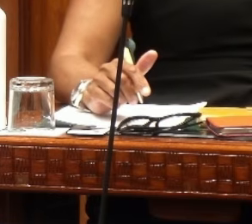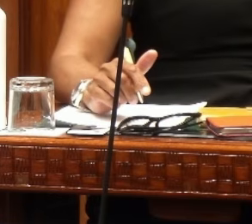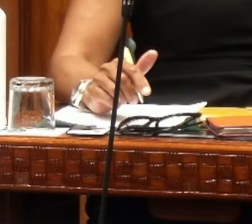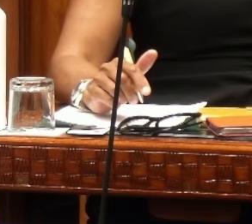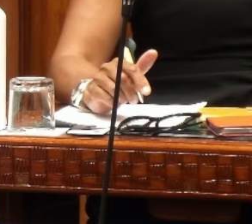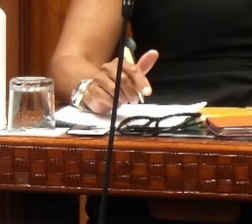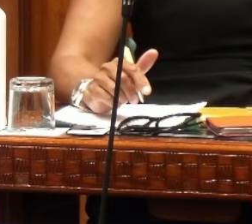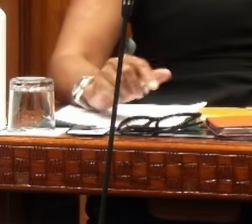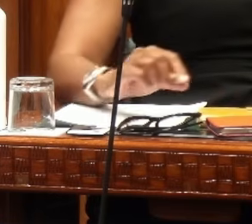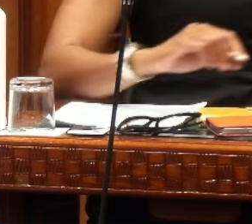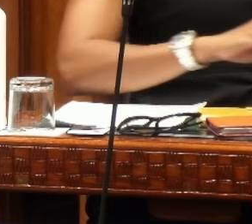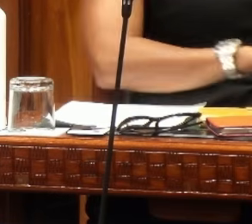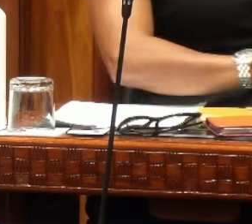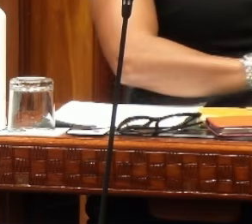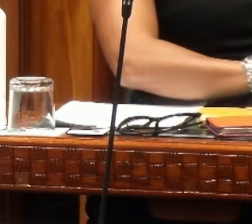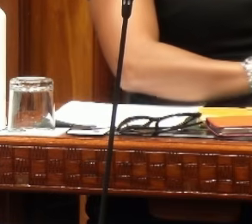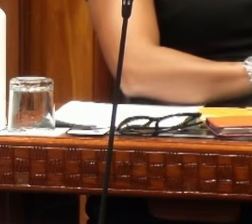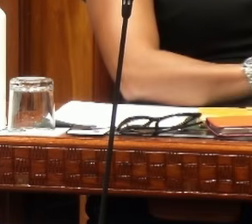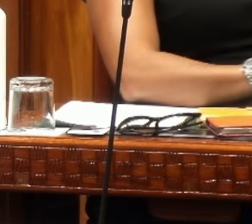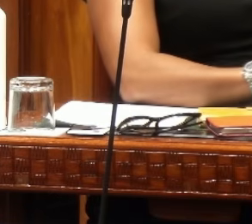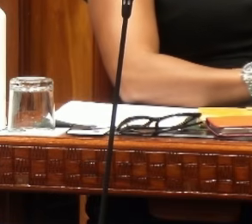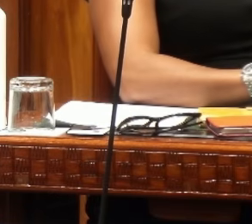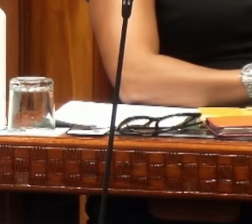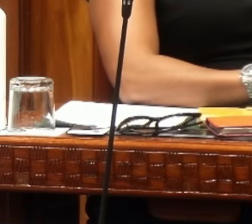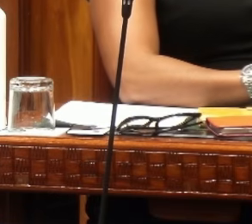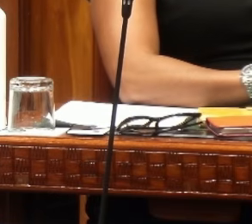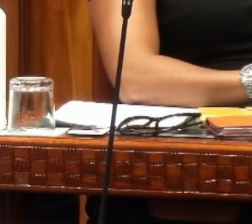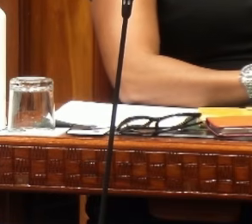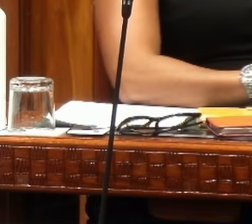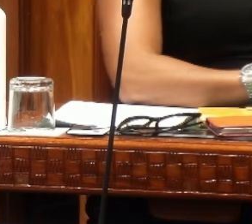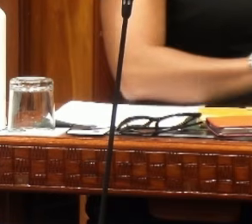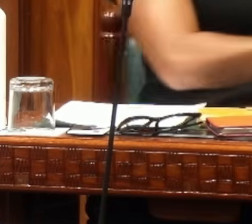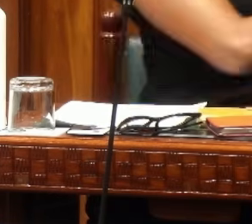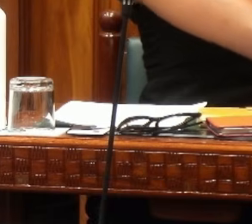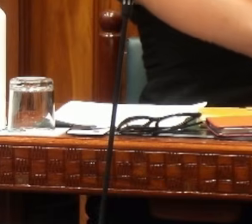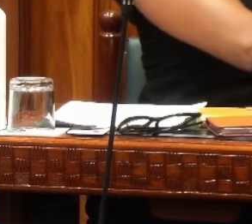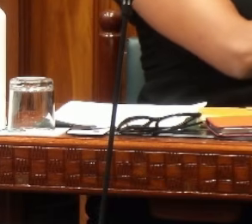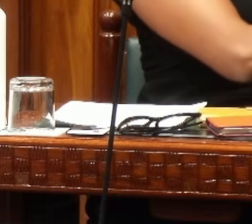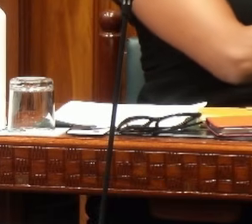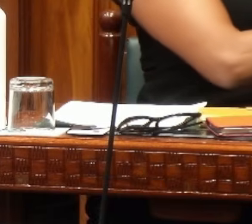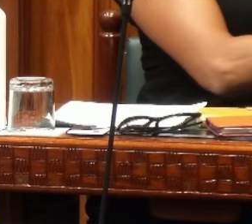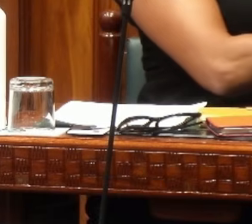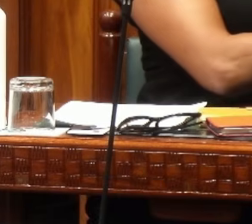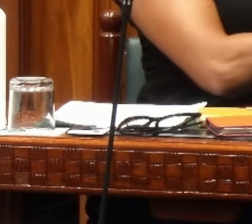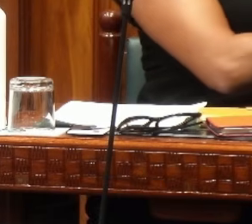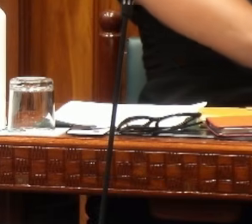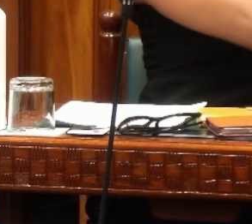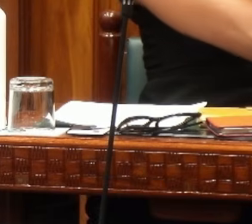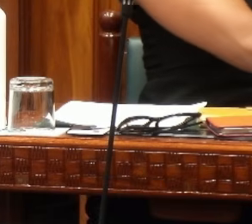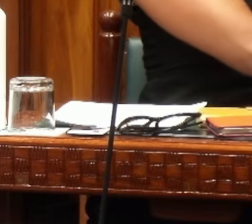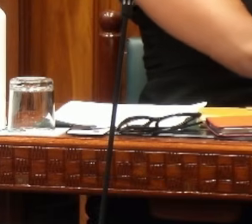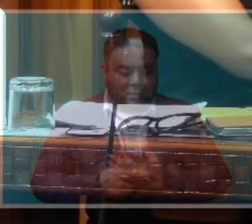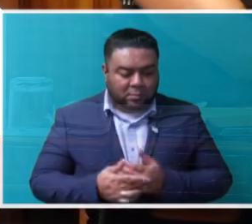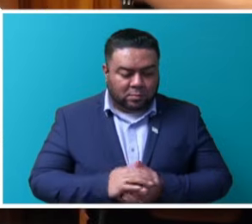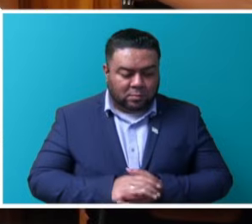airfares. Implementation has started on the 10-year $400 million Banua Lebu Tourism Development Project, Navua